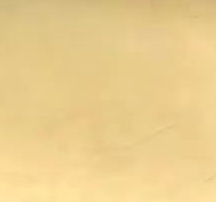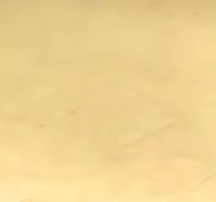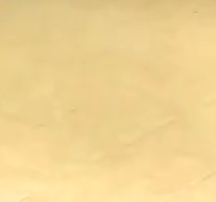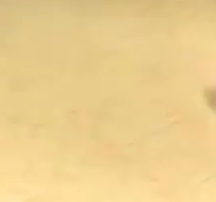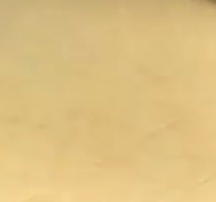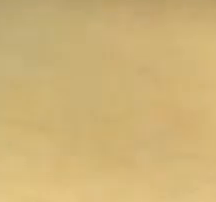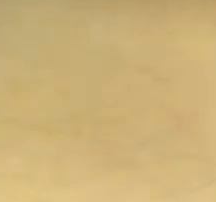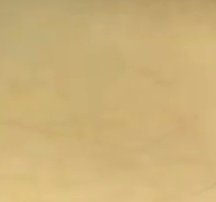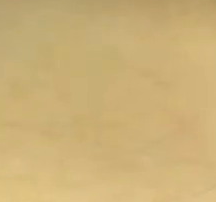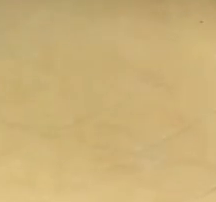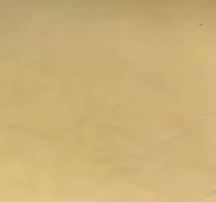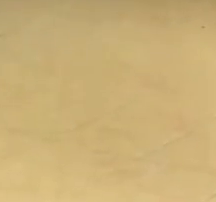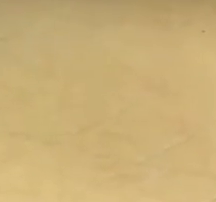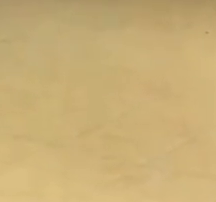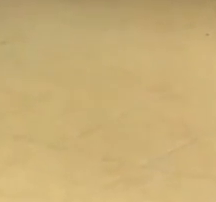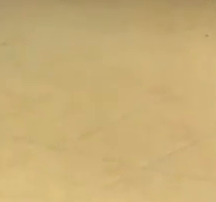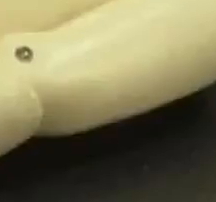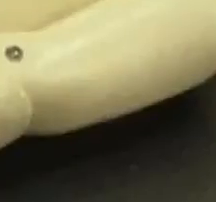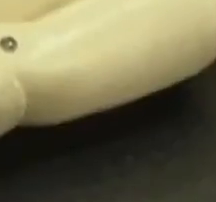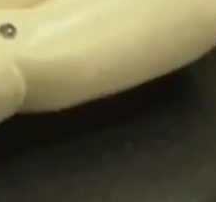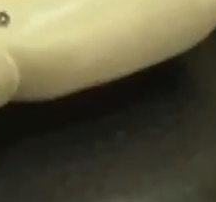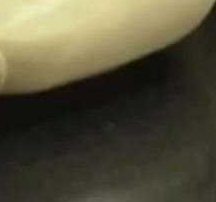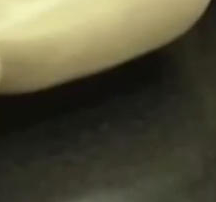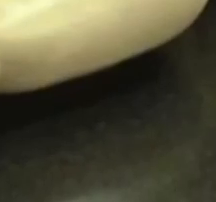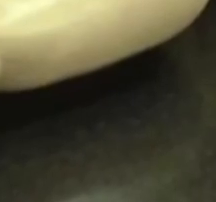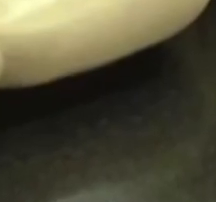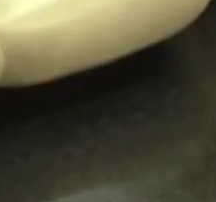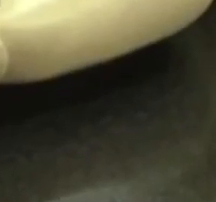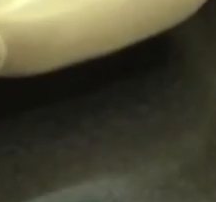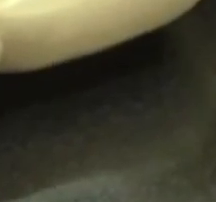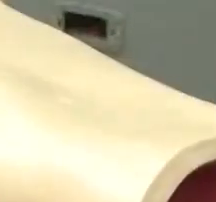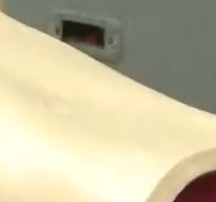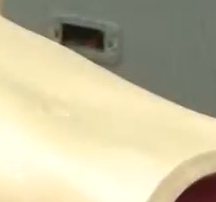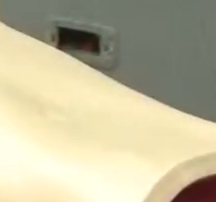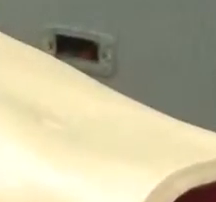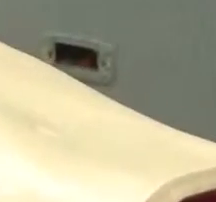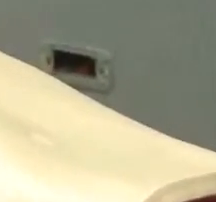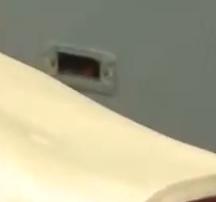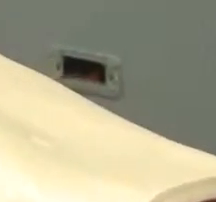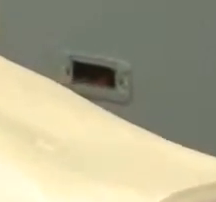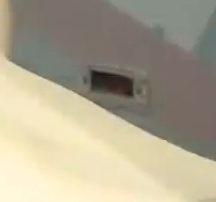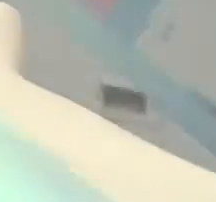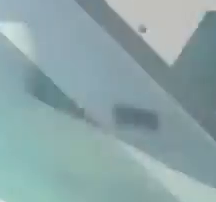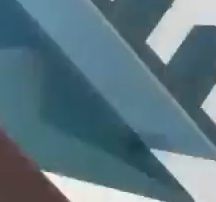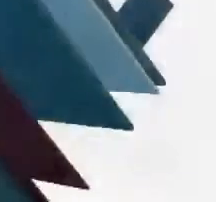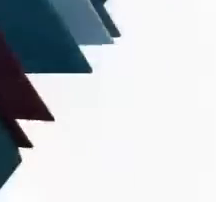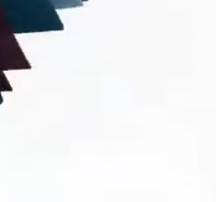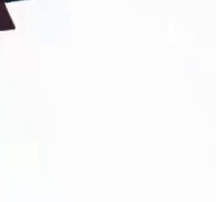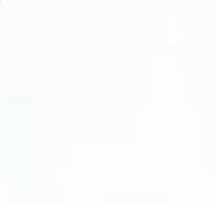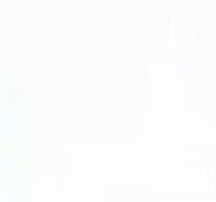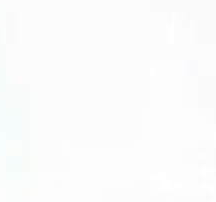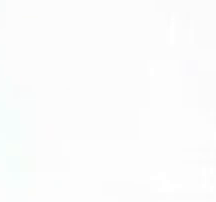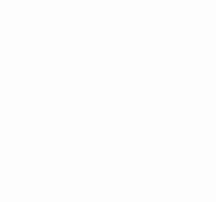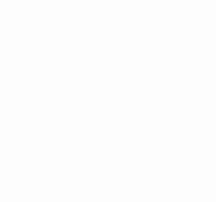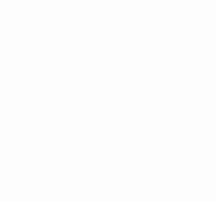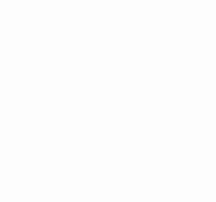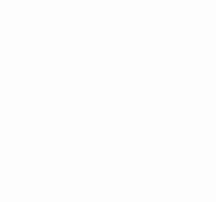schools to promote primary care, especially to incoming and current medical students.